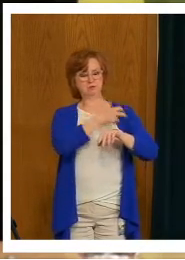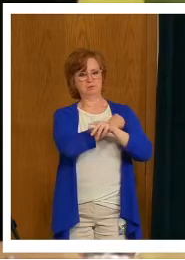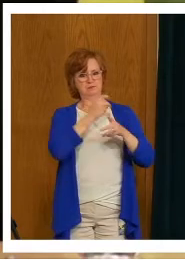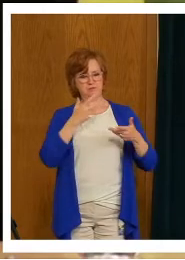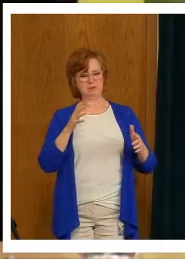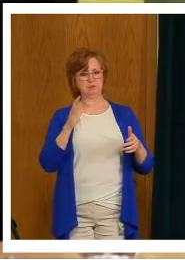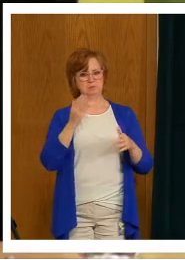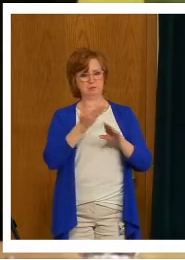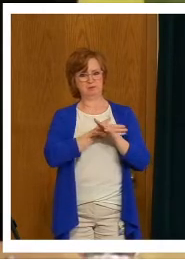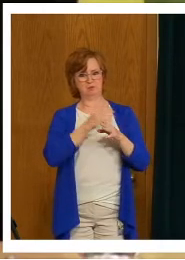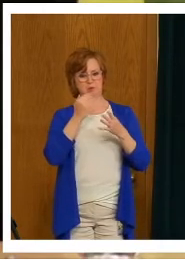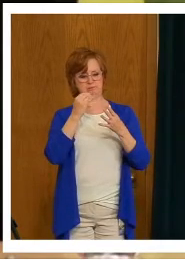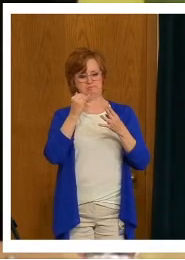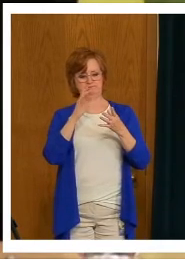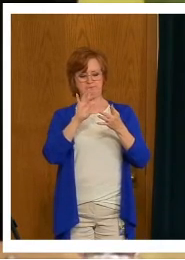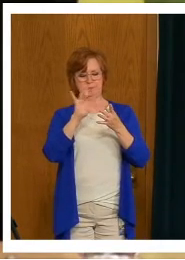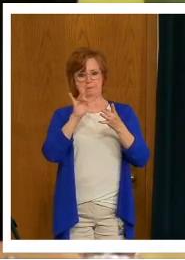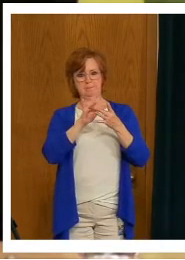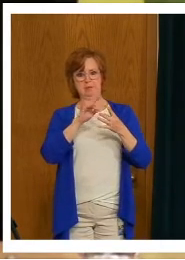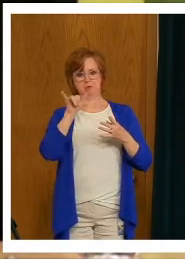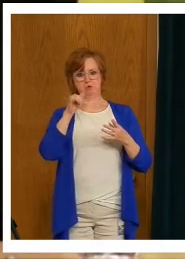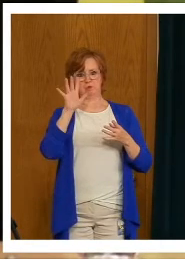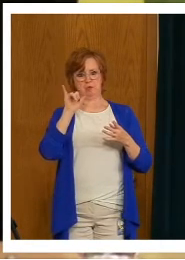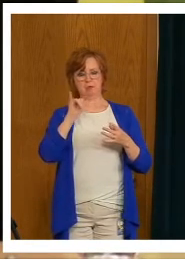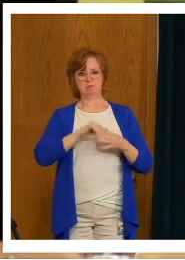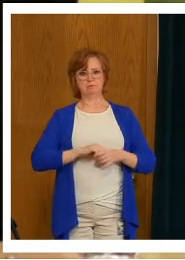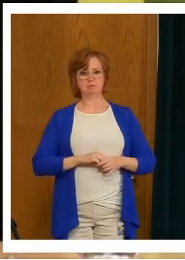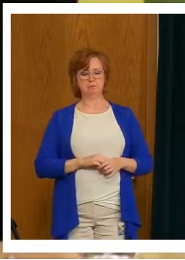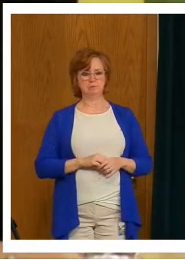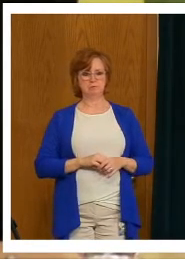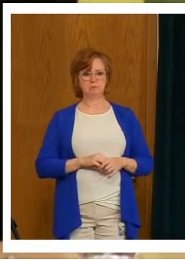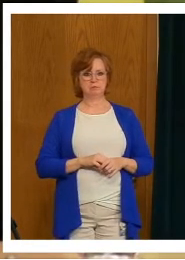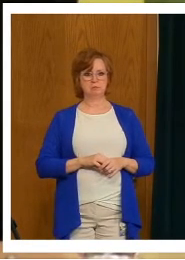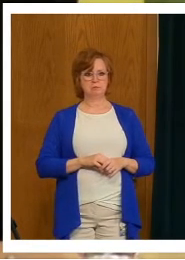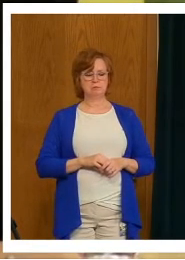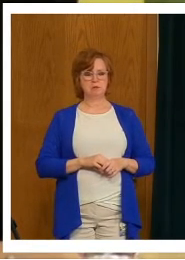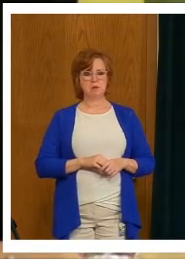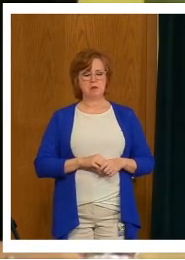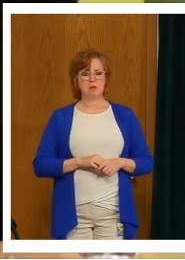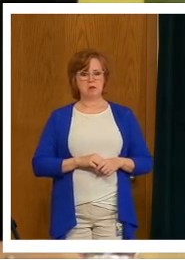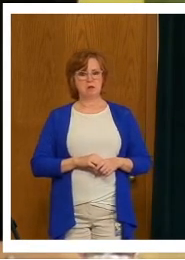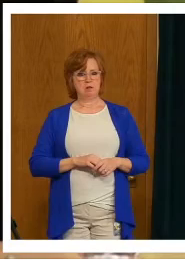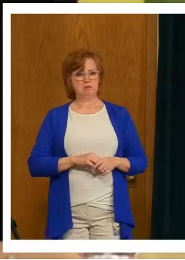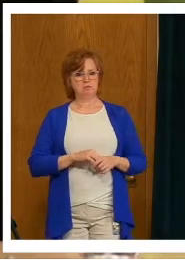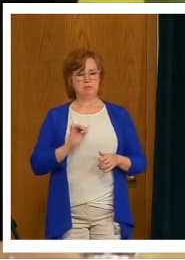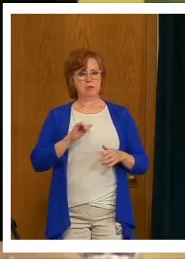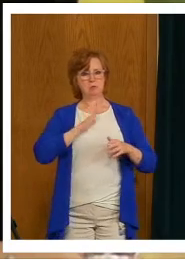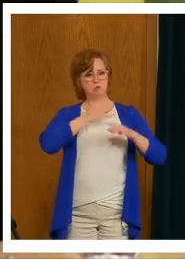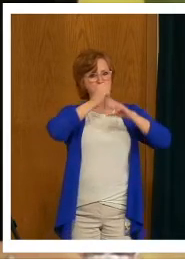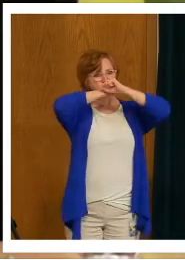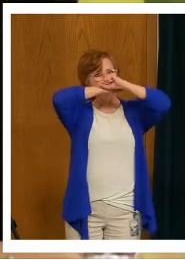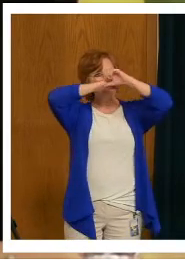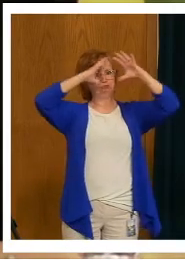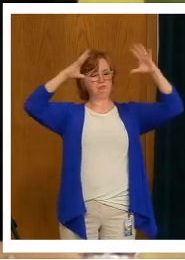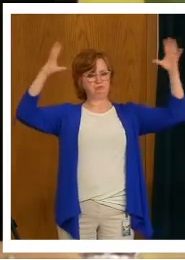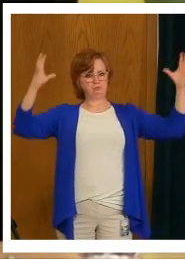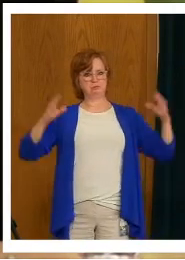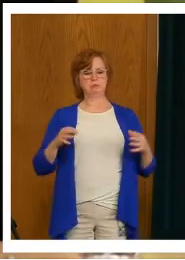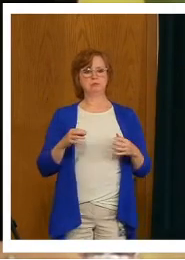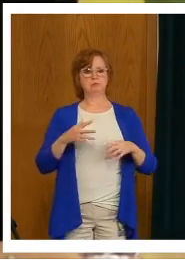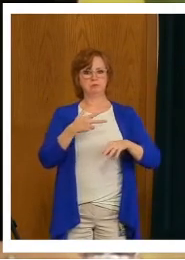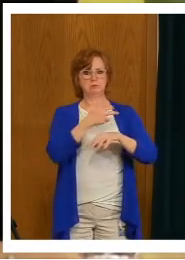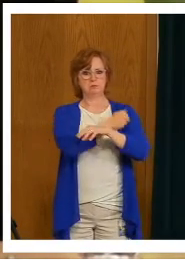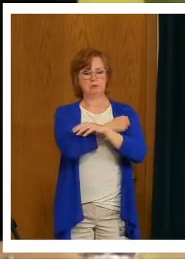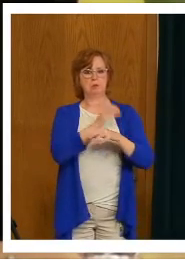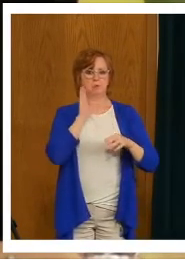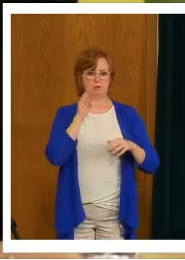the rough dates that we're looking at, but we're looking more at the vaccination rates, which are driving our roadmap to reopening, which